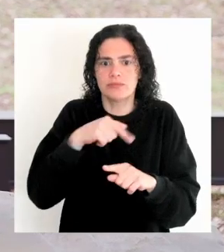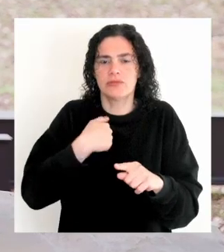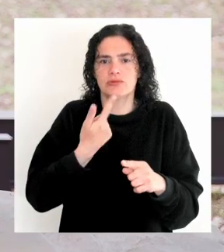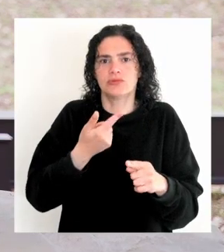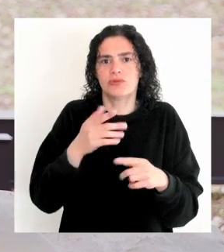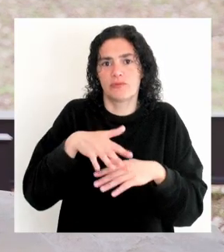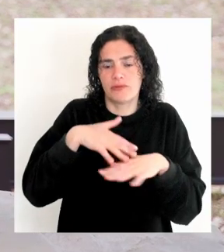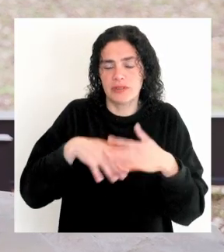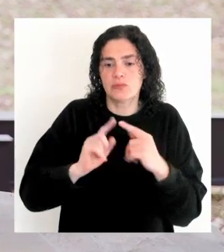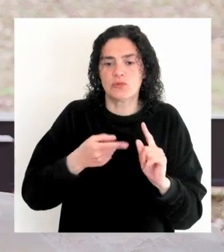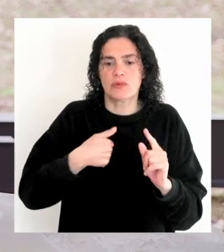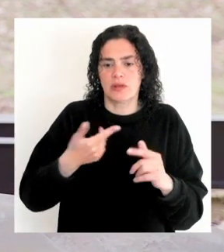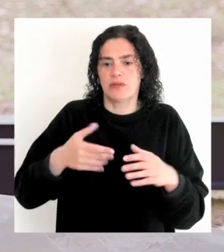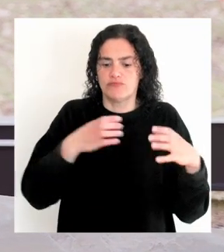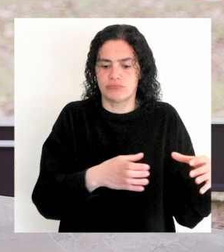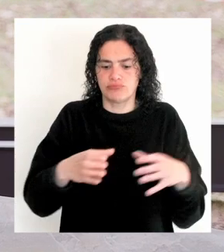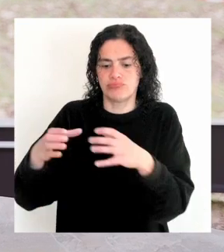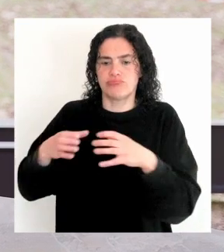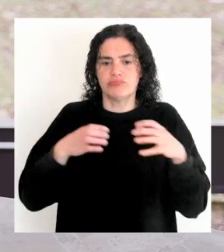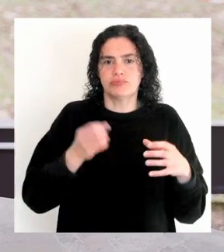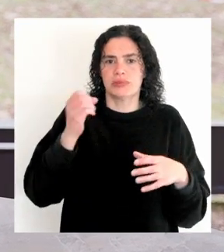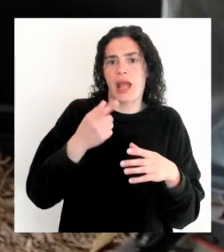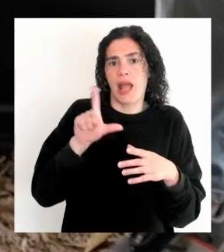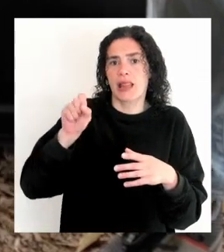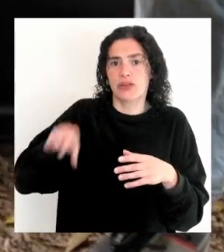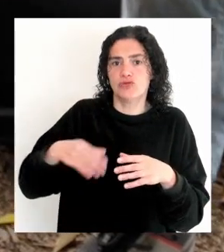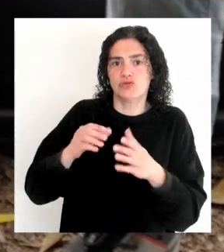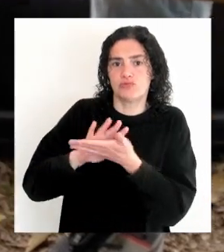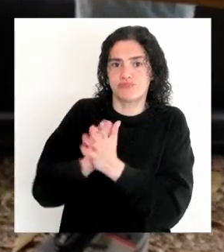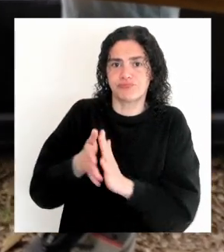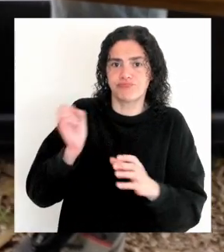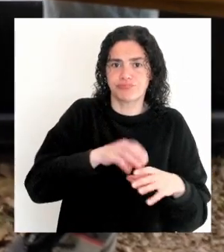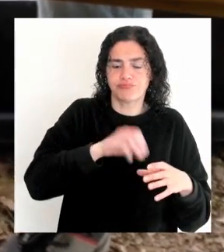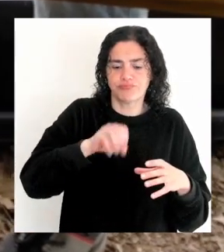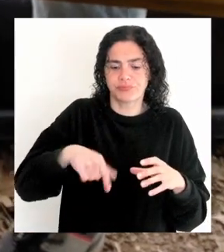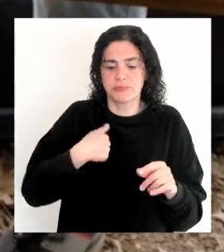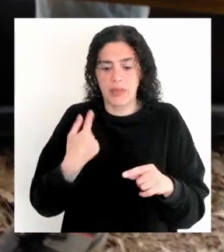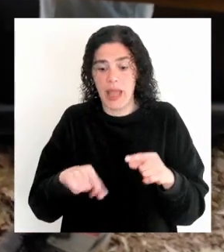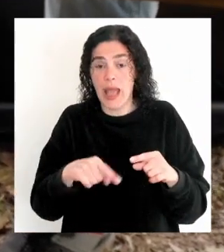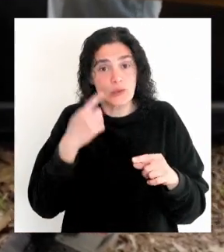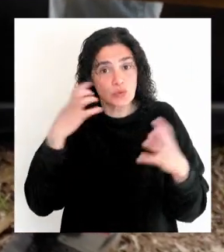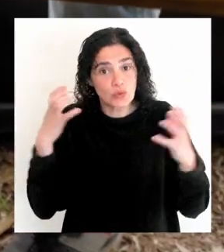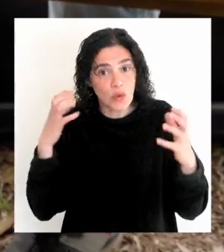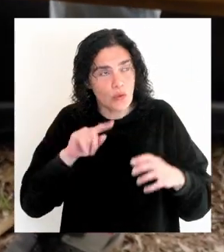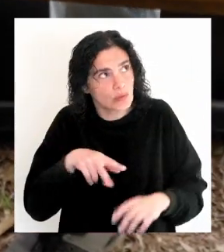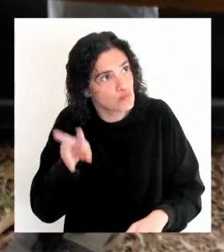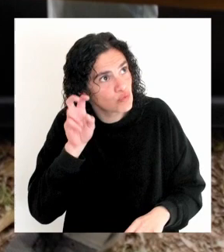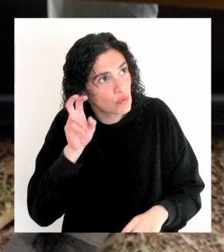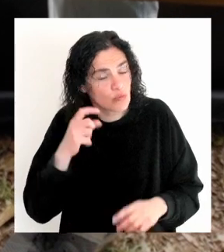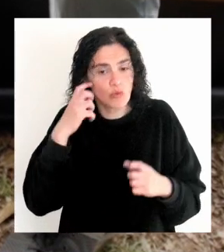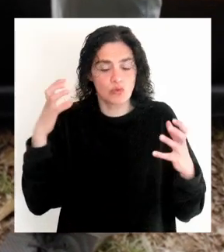in the sense that we built towers. We produce here wooden towers that are filled with compost, and through which we play sound